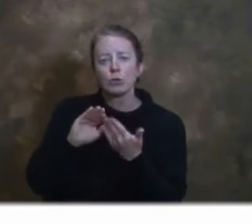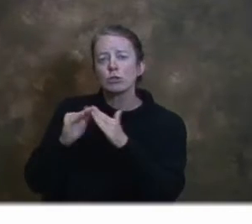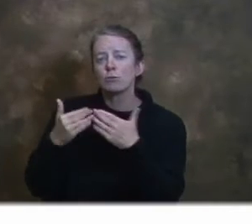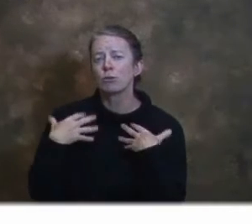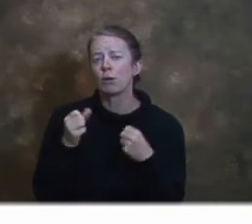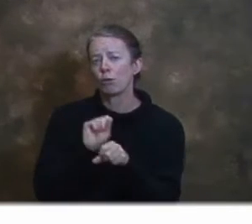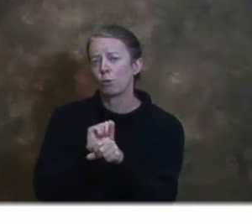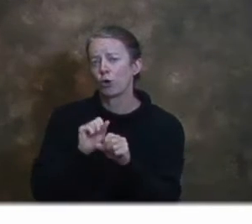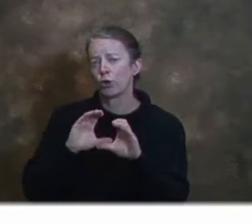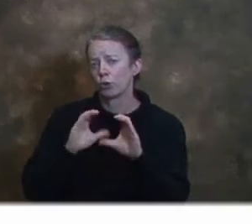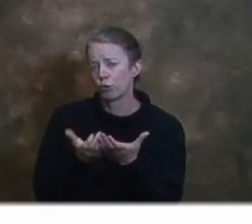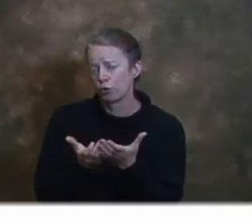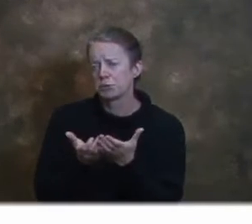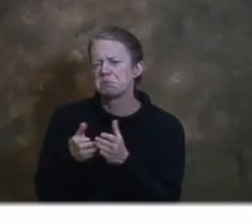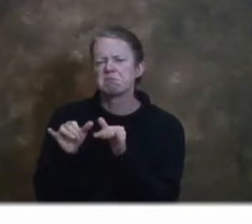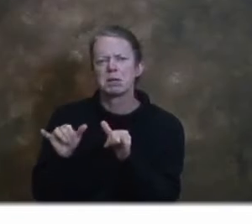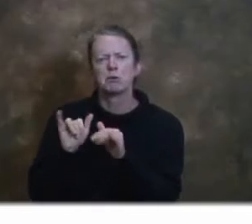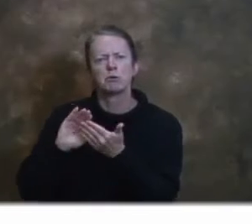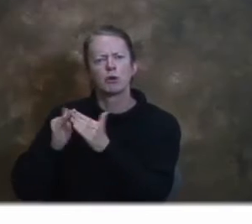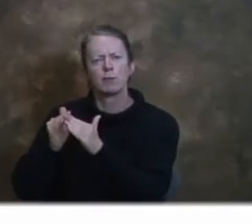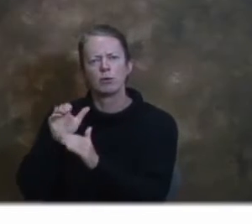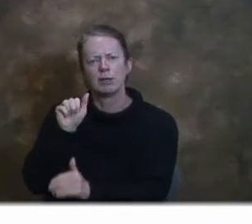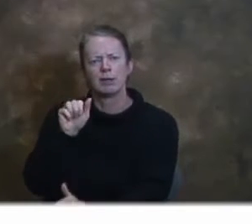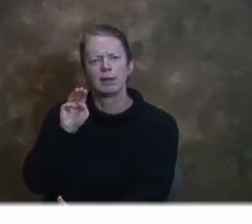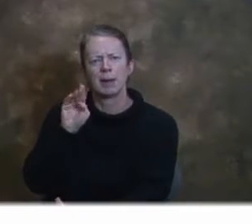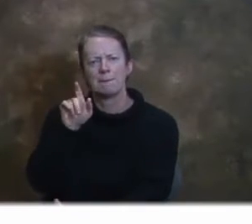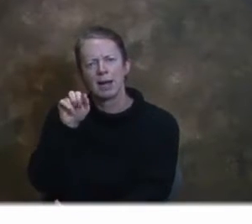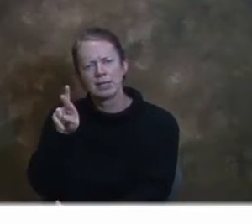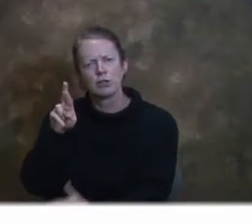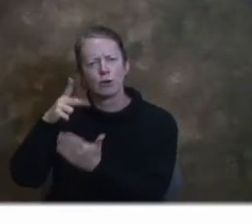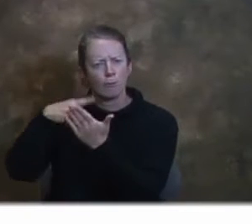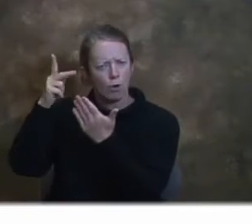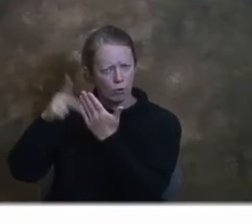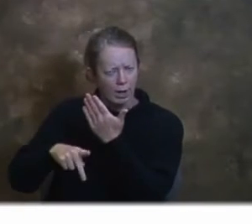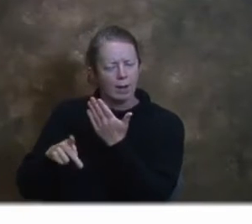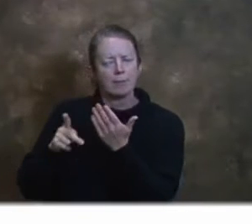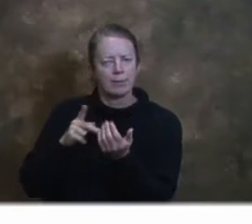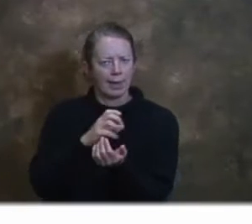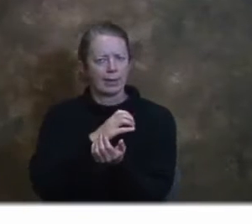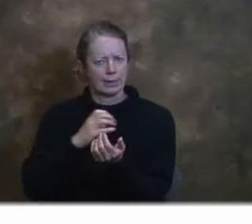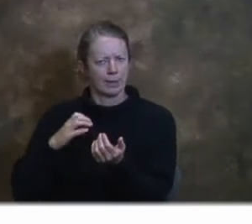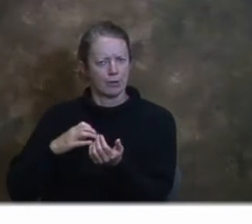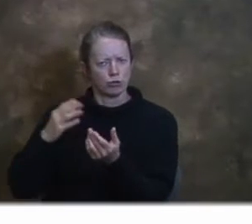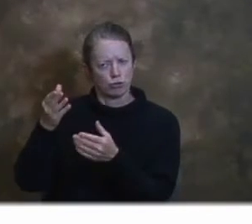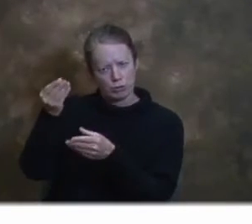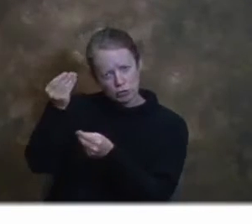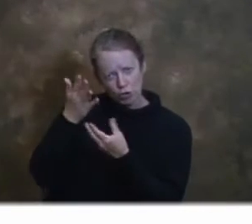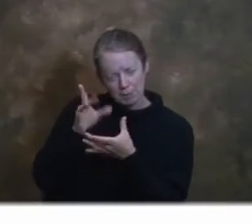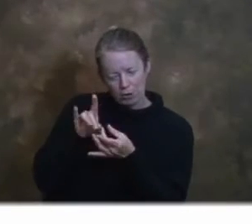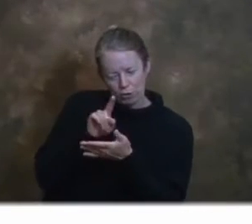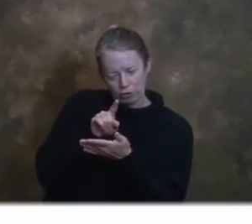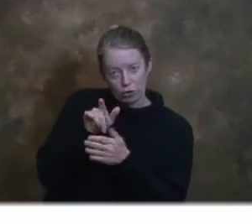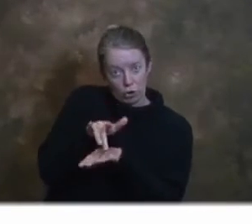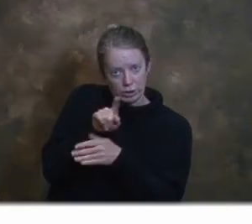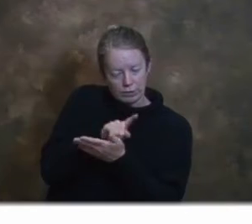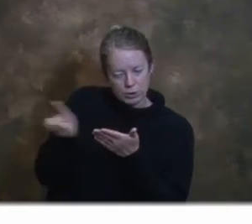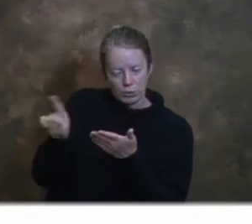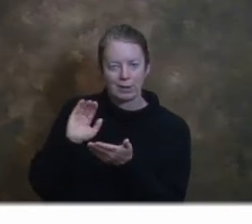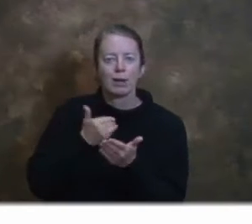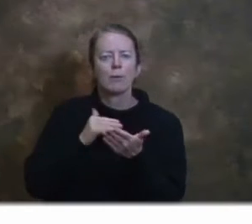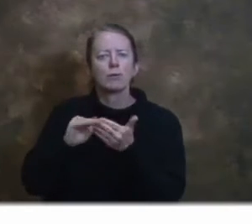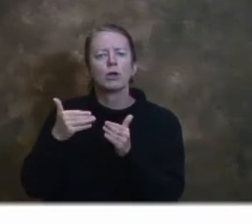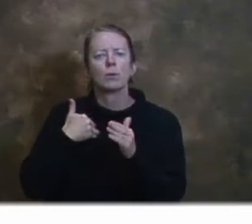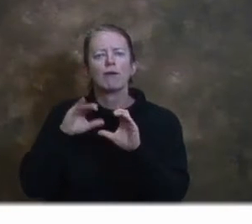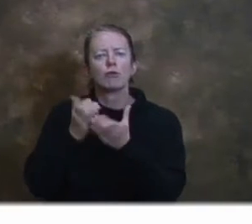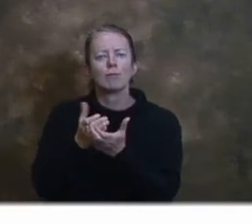very similar to the community ambassador programs that Commissioner Wills shared with me earlier in the week. In our community, we have